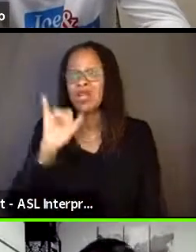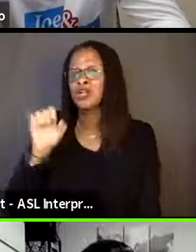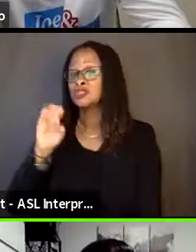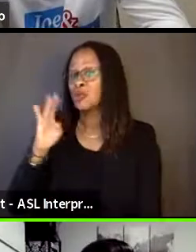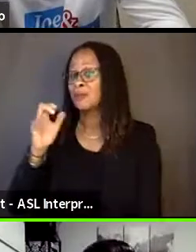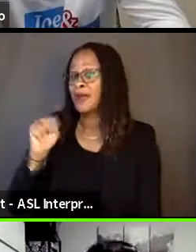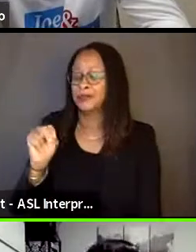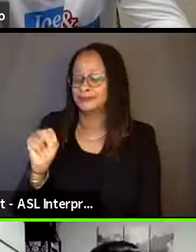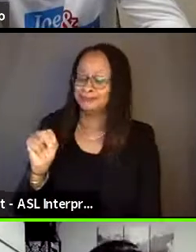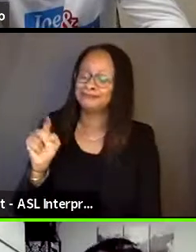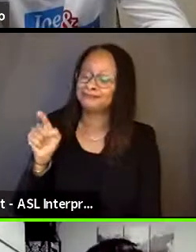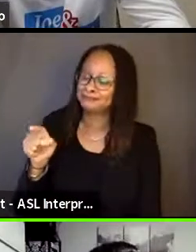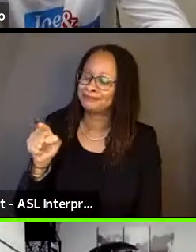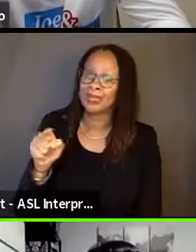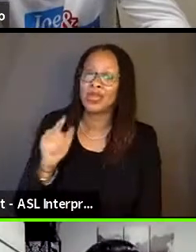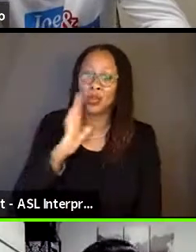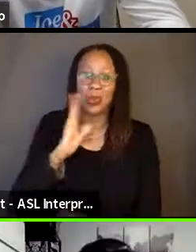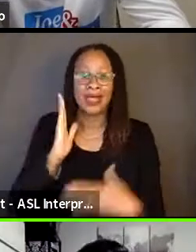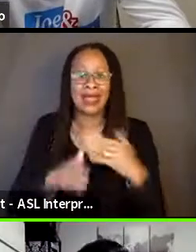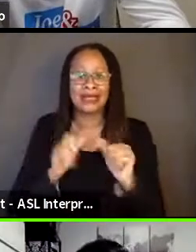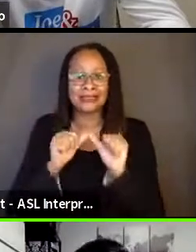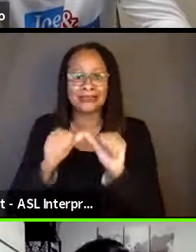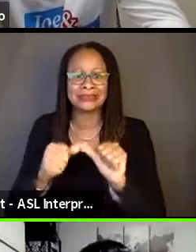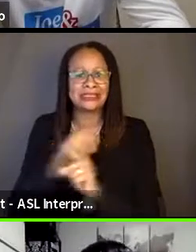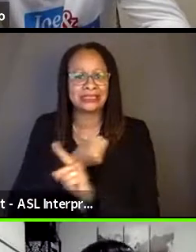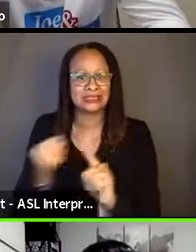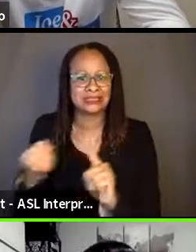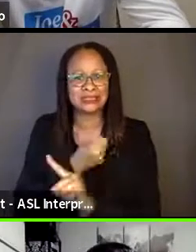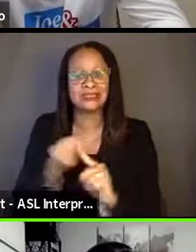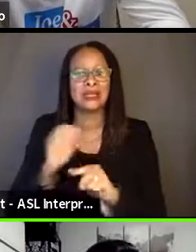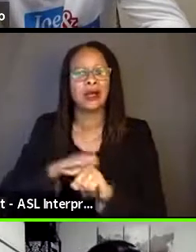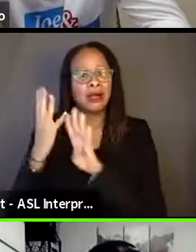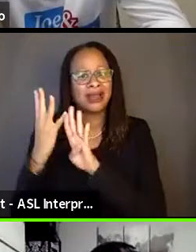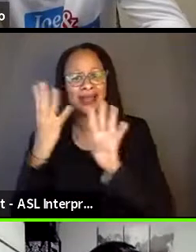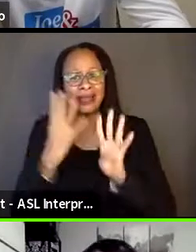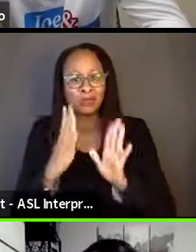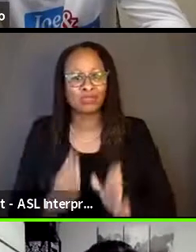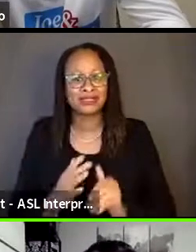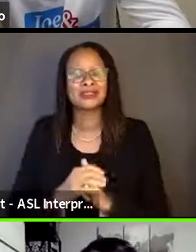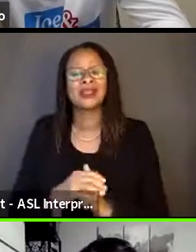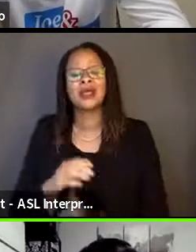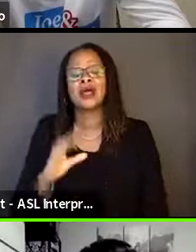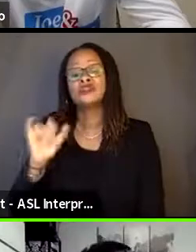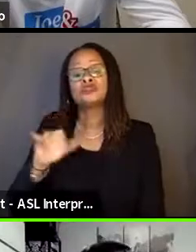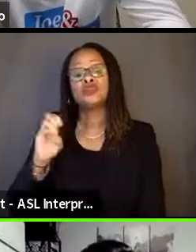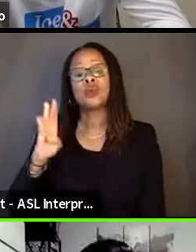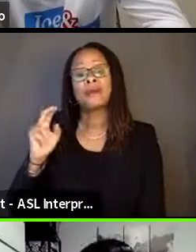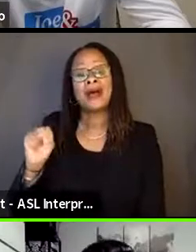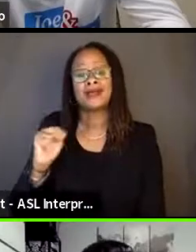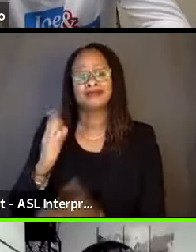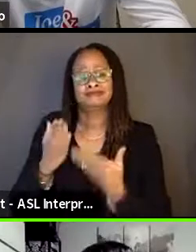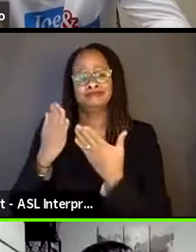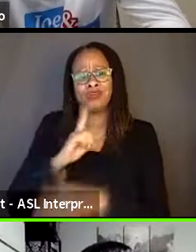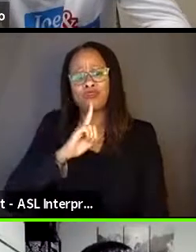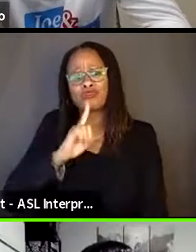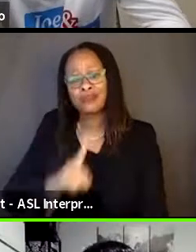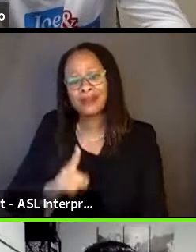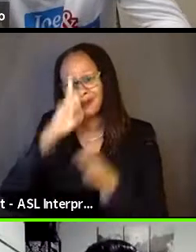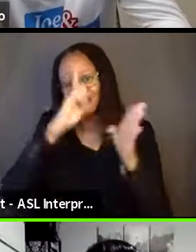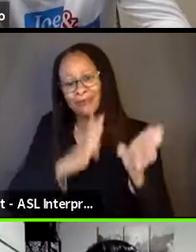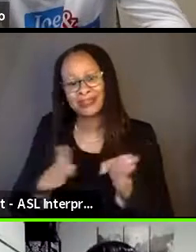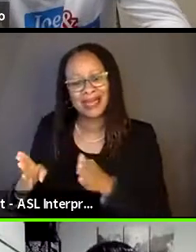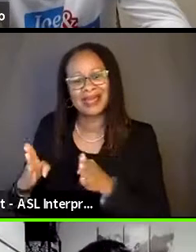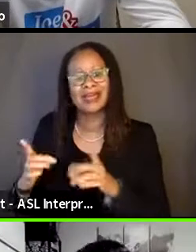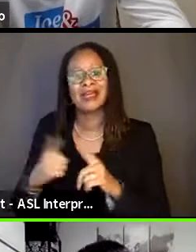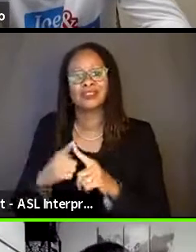will not only end the constant attacks on immigrants, Joe Biden offers a real plan